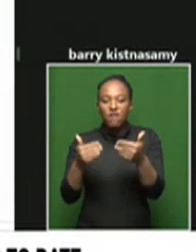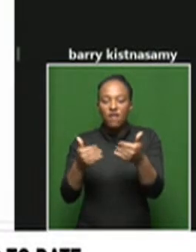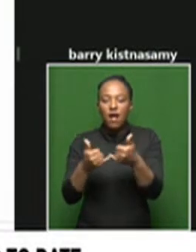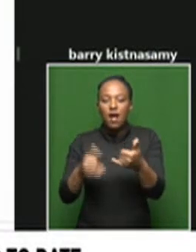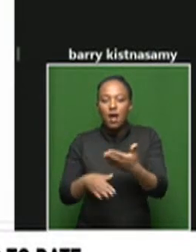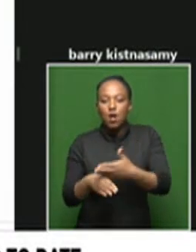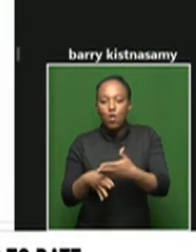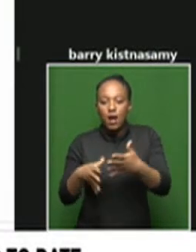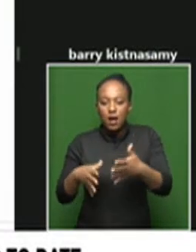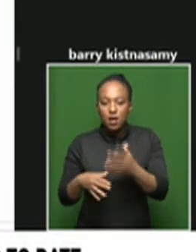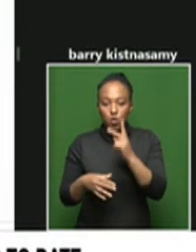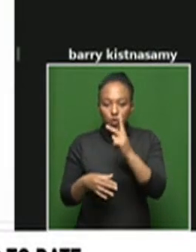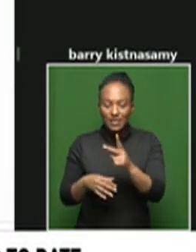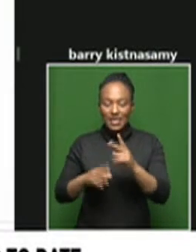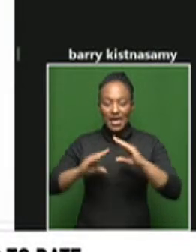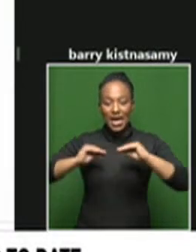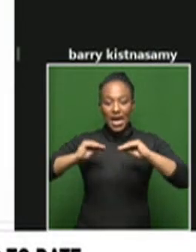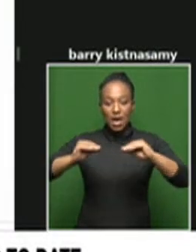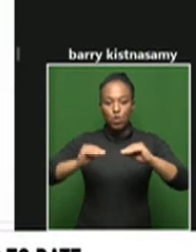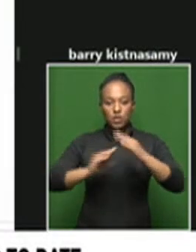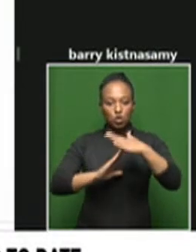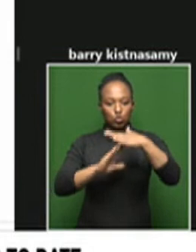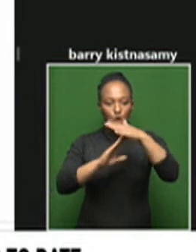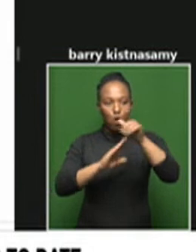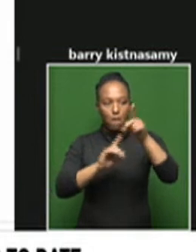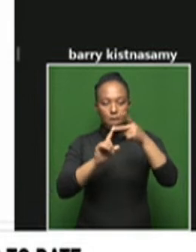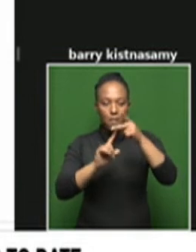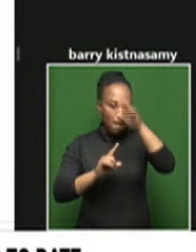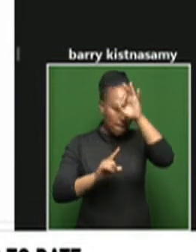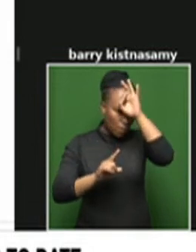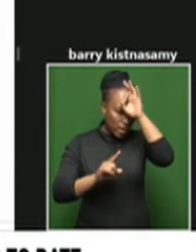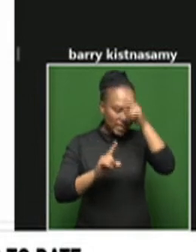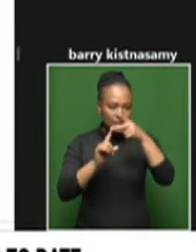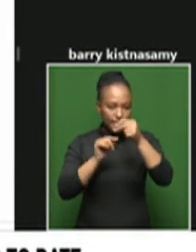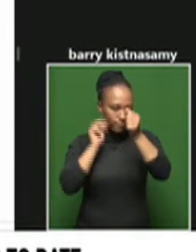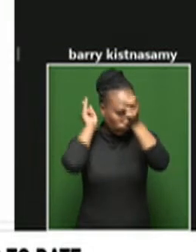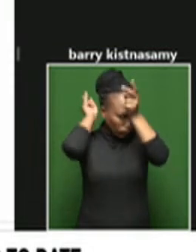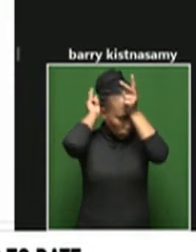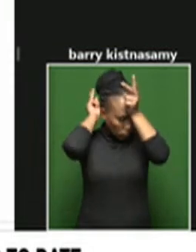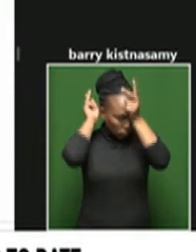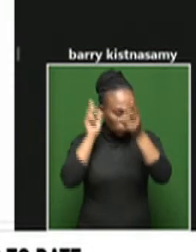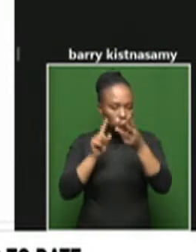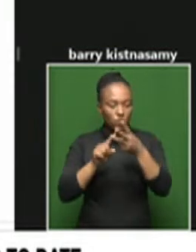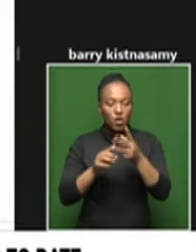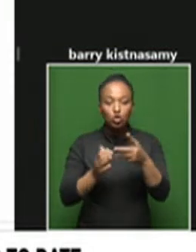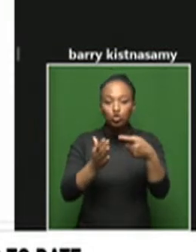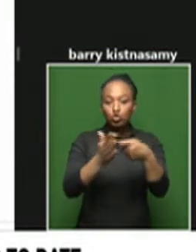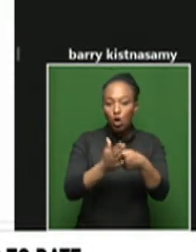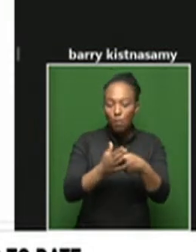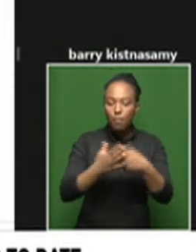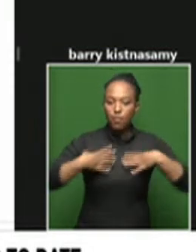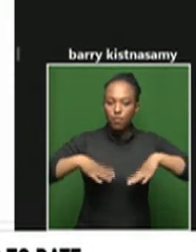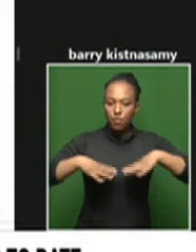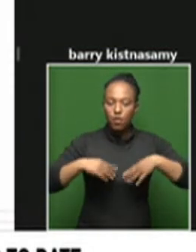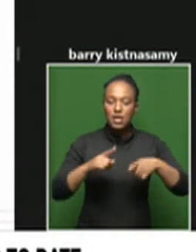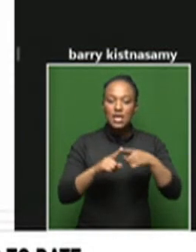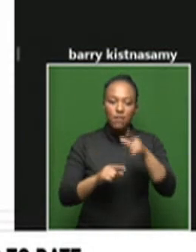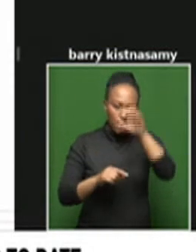many instances. And you can see education is up there, police and correction services, retail sector, underground mining,